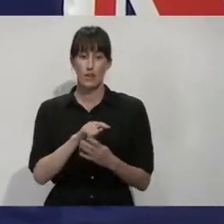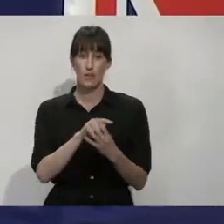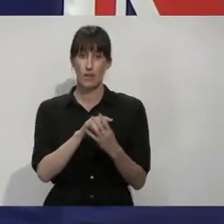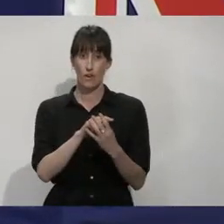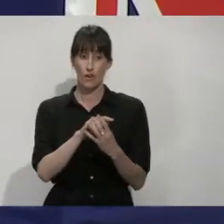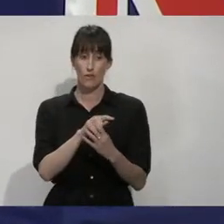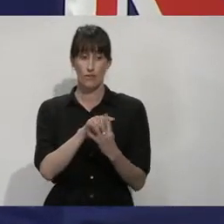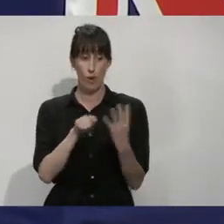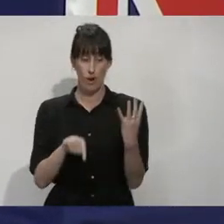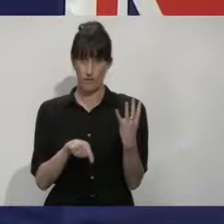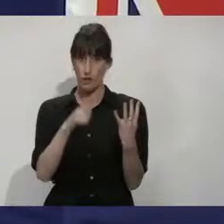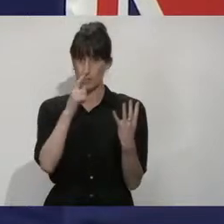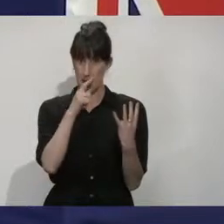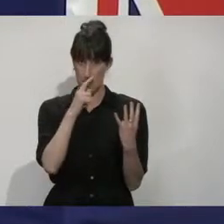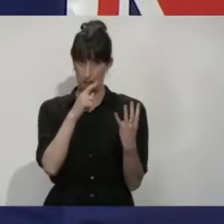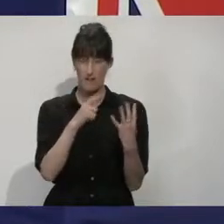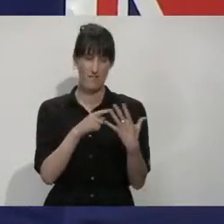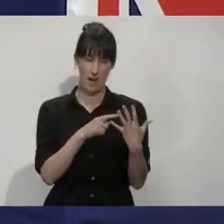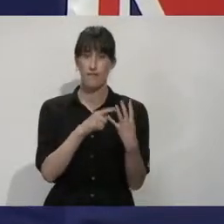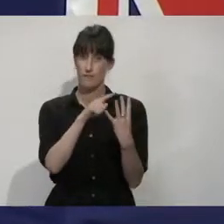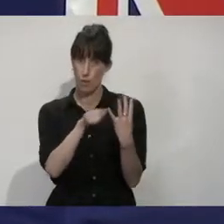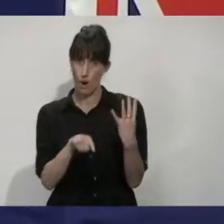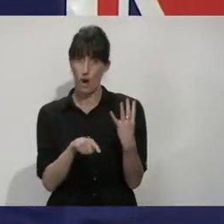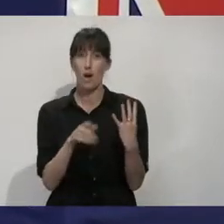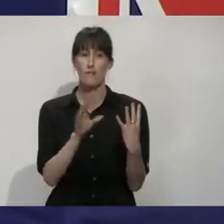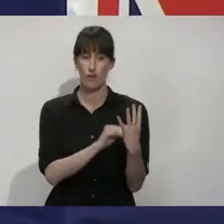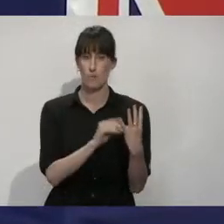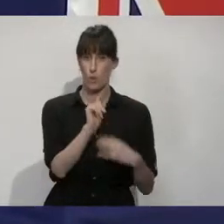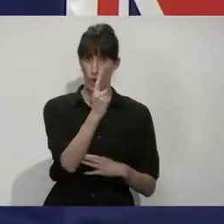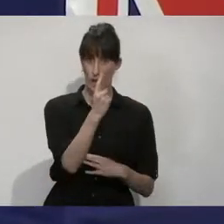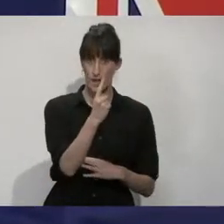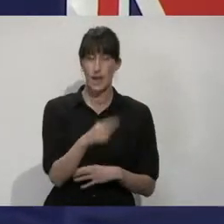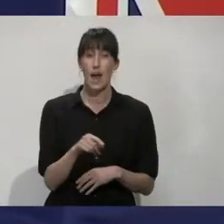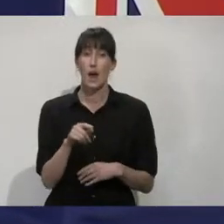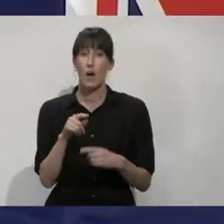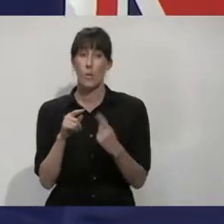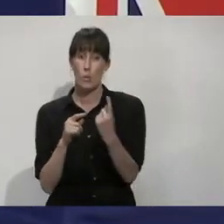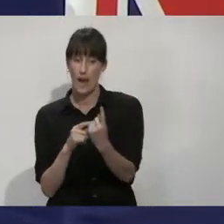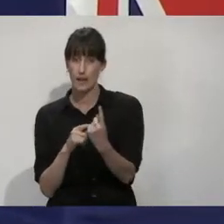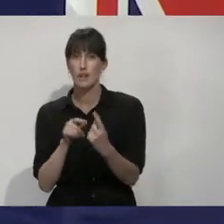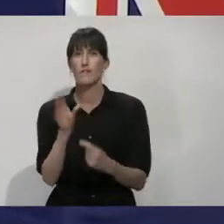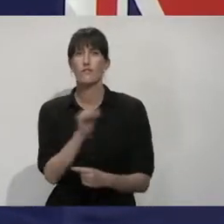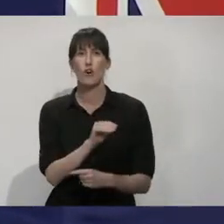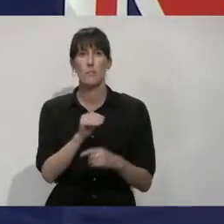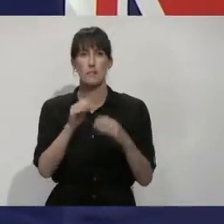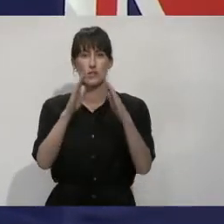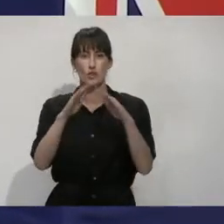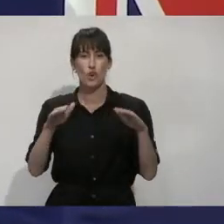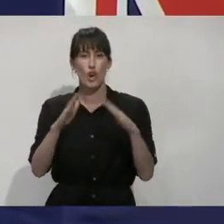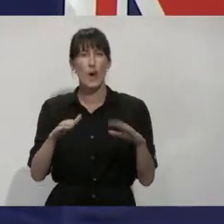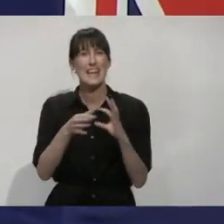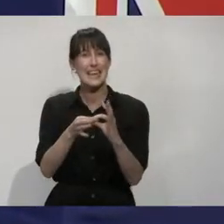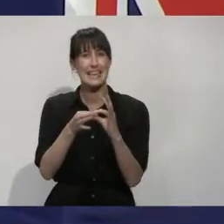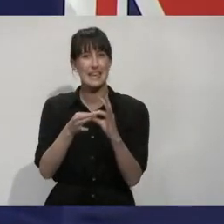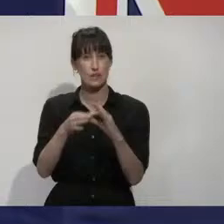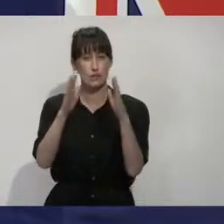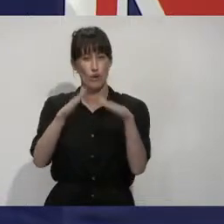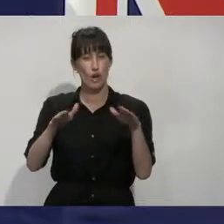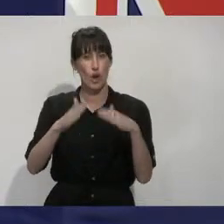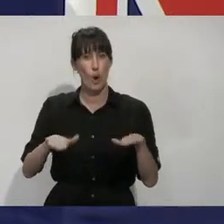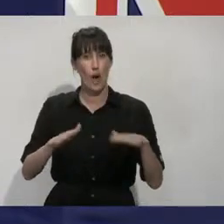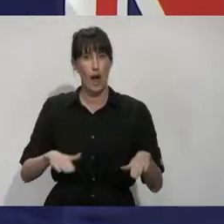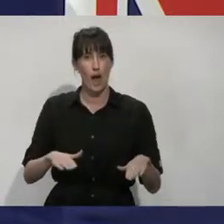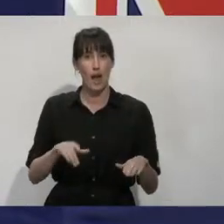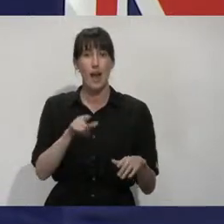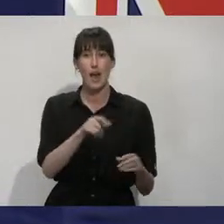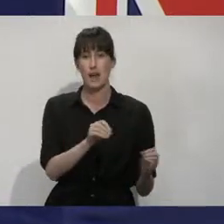are Auckland-based. 1 case is connected to the 2 Tokoroa cases and is currently in Waikato Hospital for